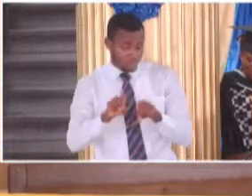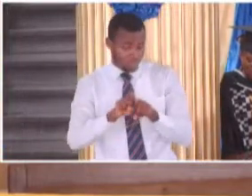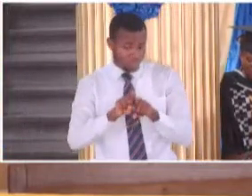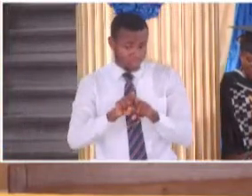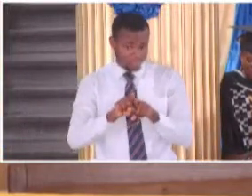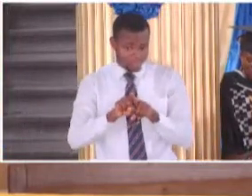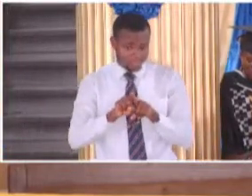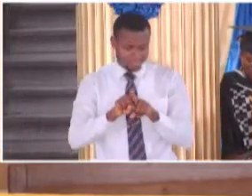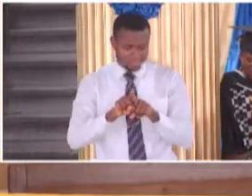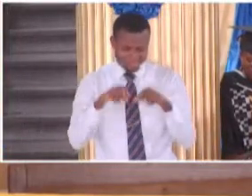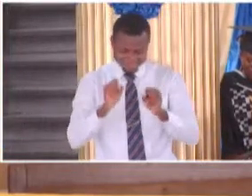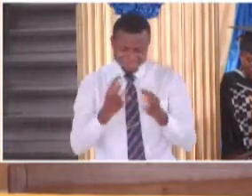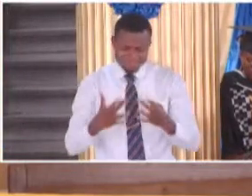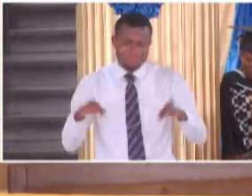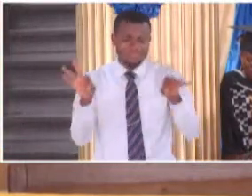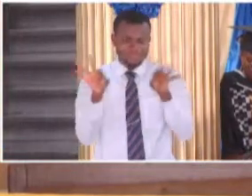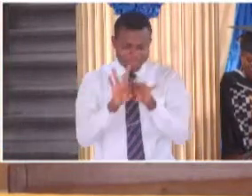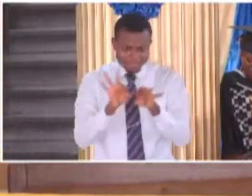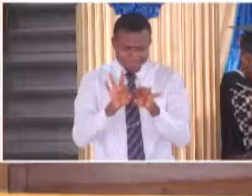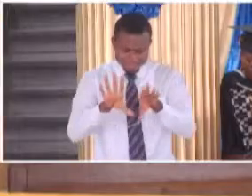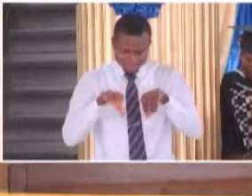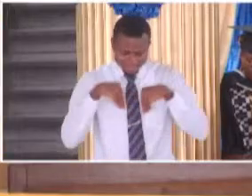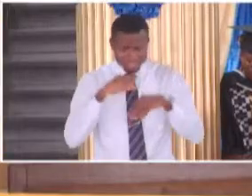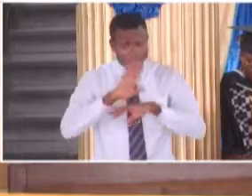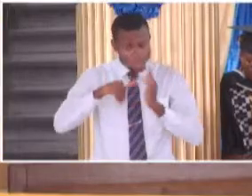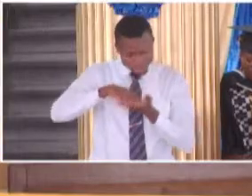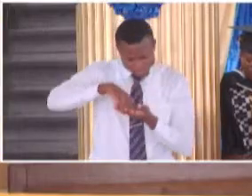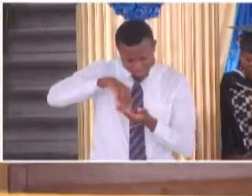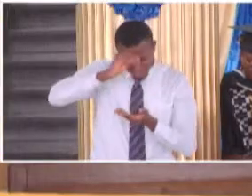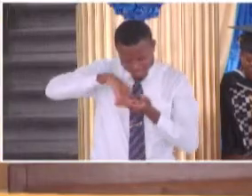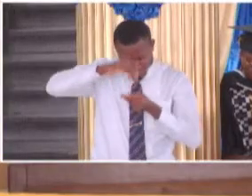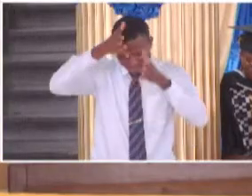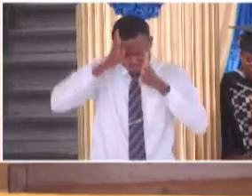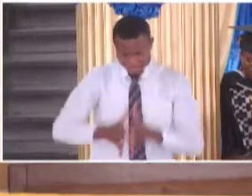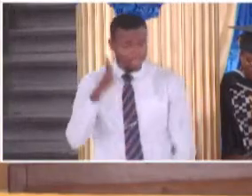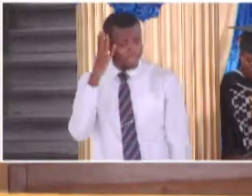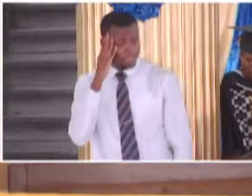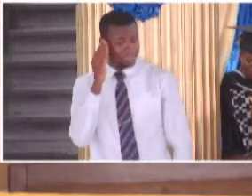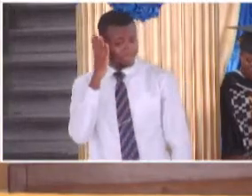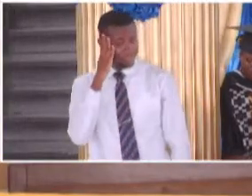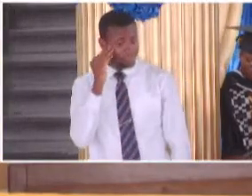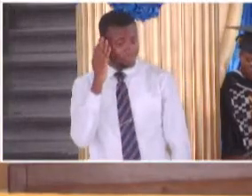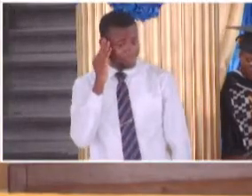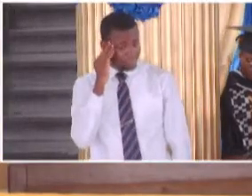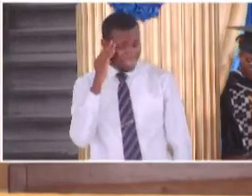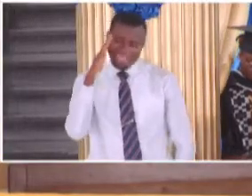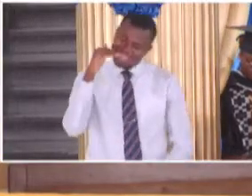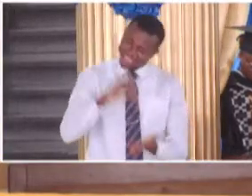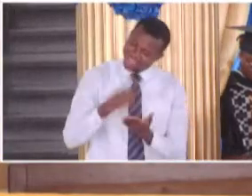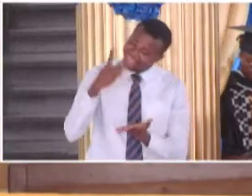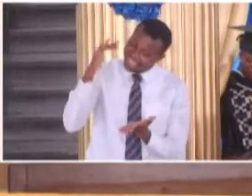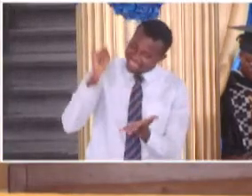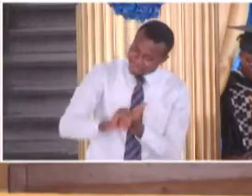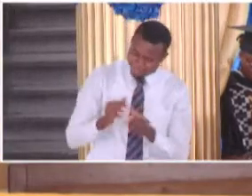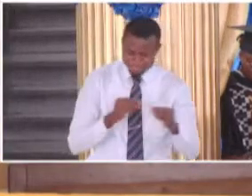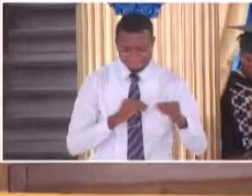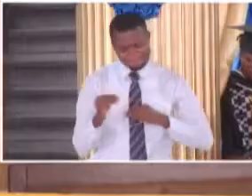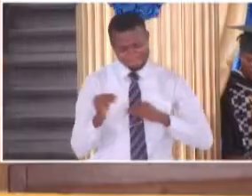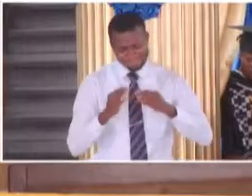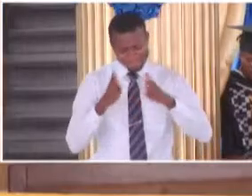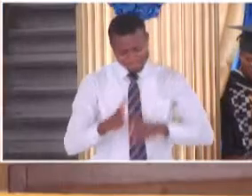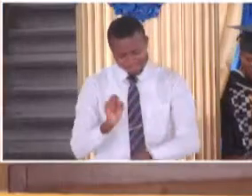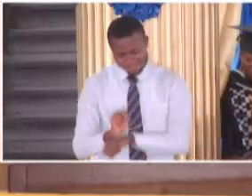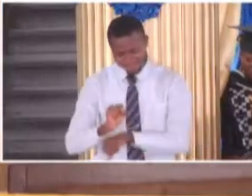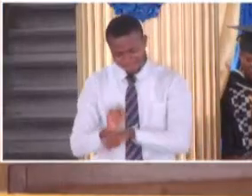it is imperative that we prioritize the student experience. I'm glad to know that management is working hard